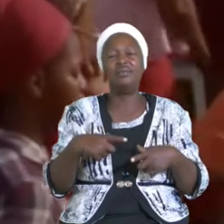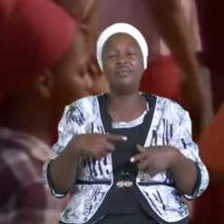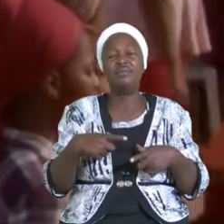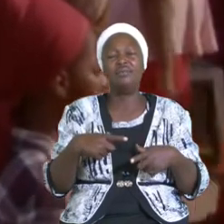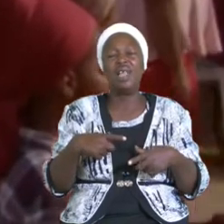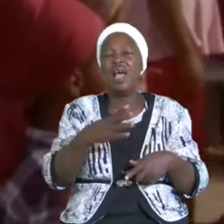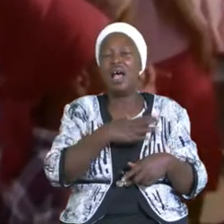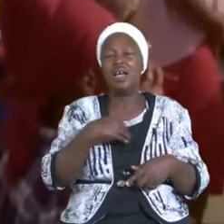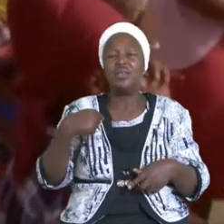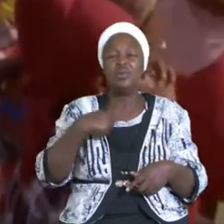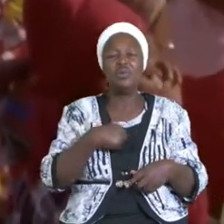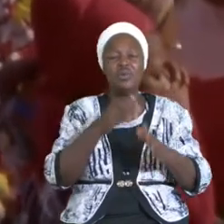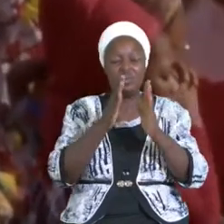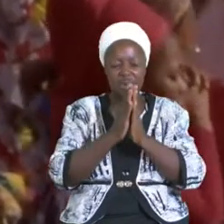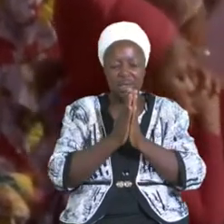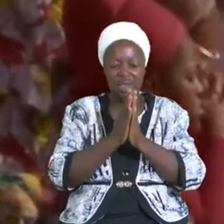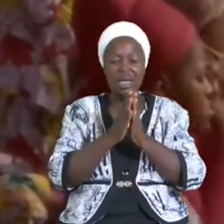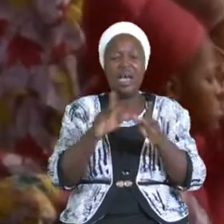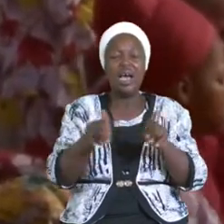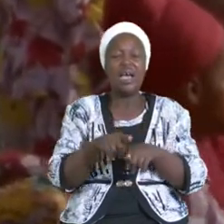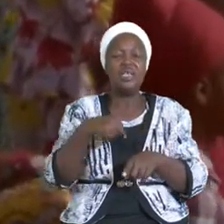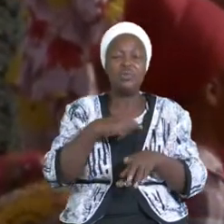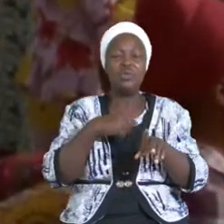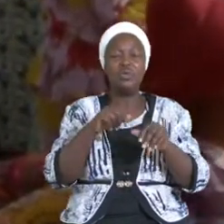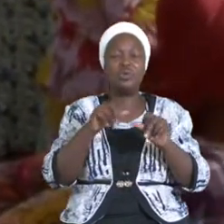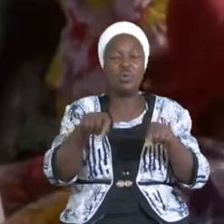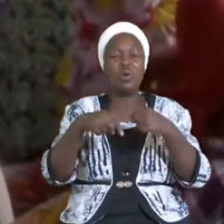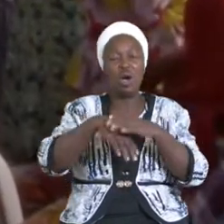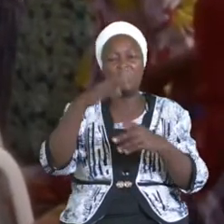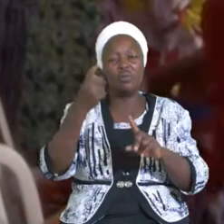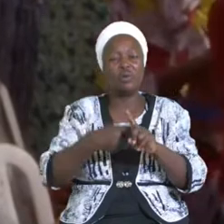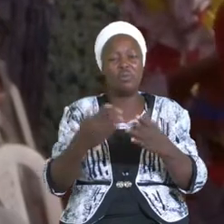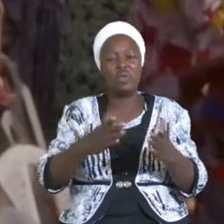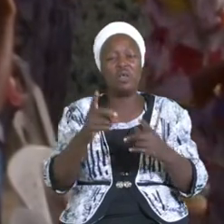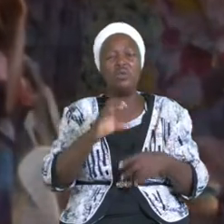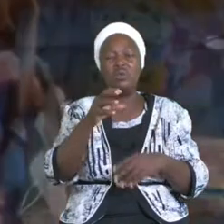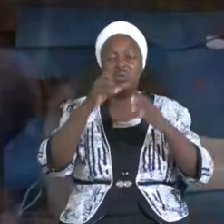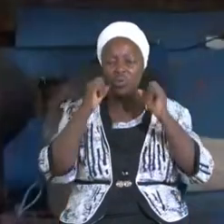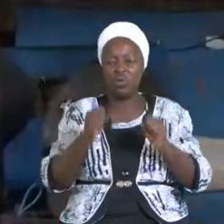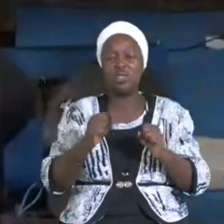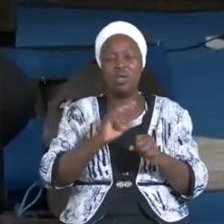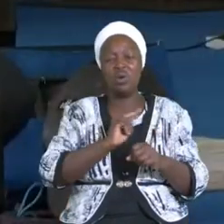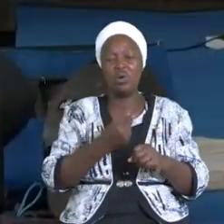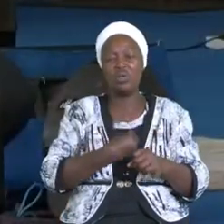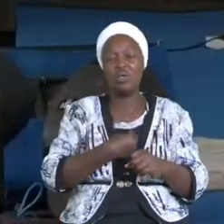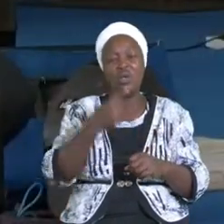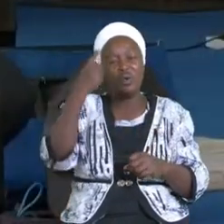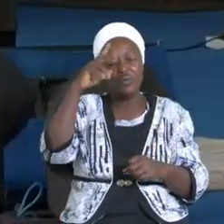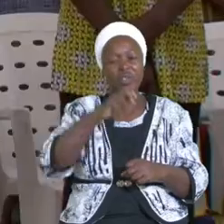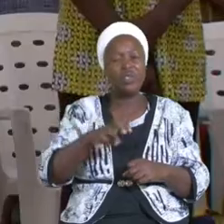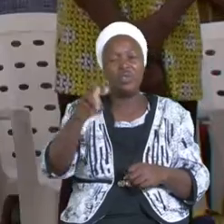pray as we go out from here, you strengthen us on the journey ahead